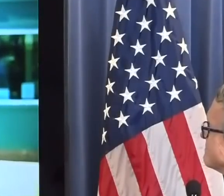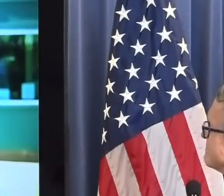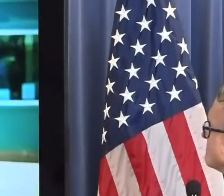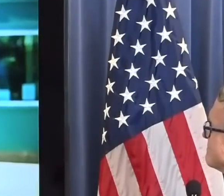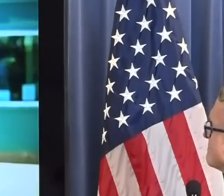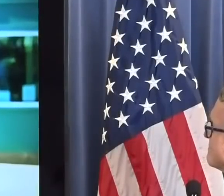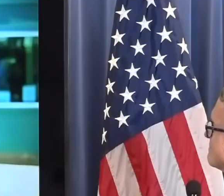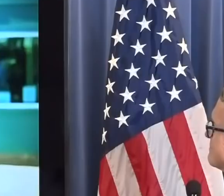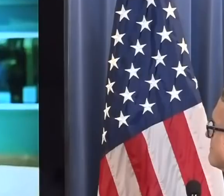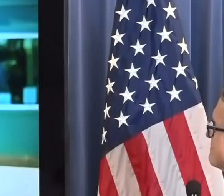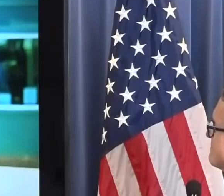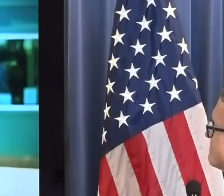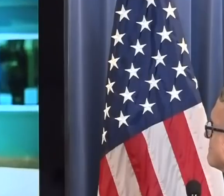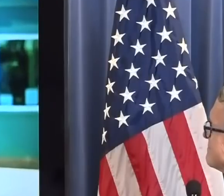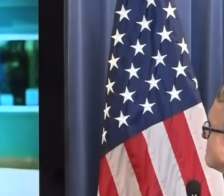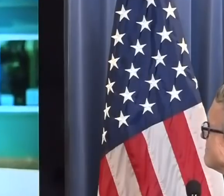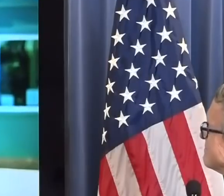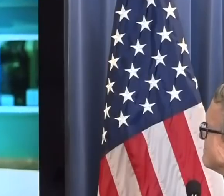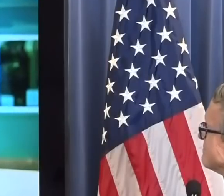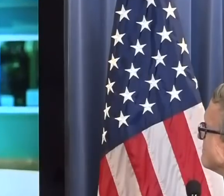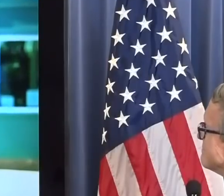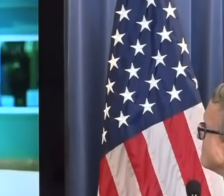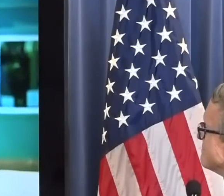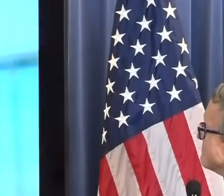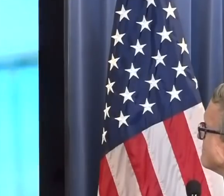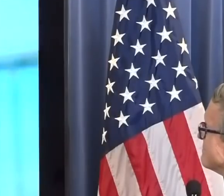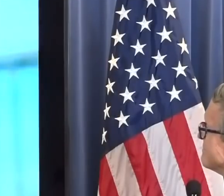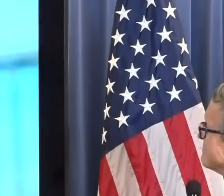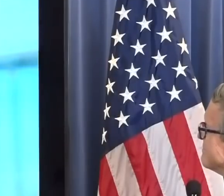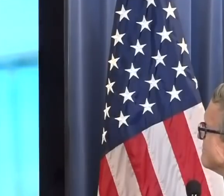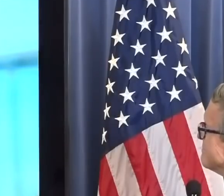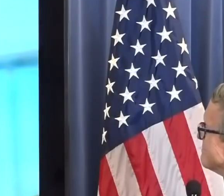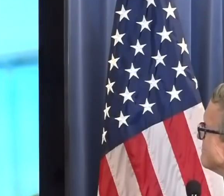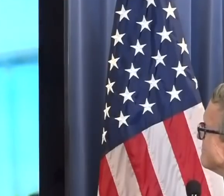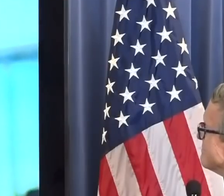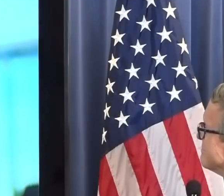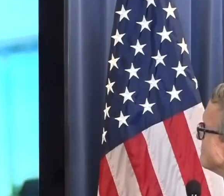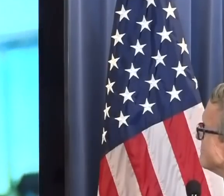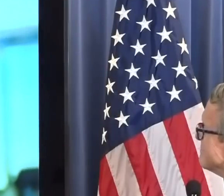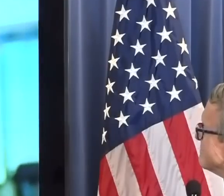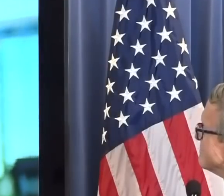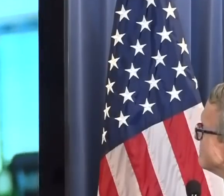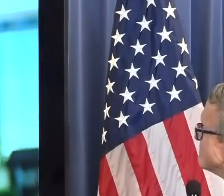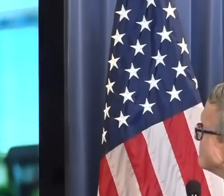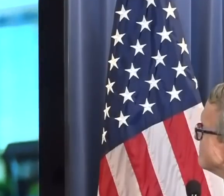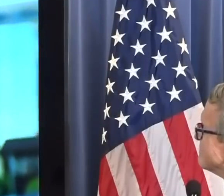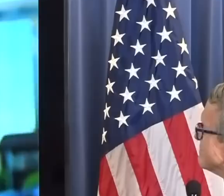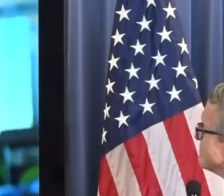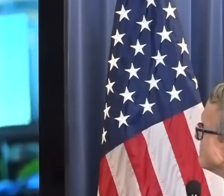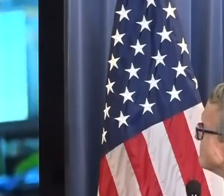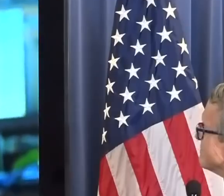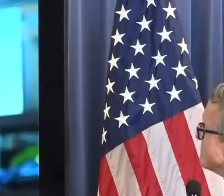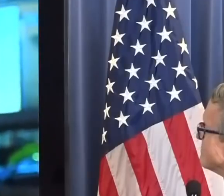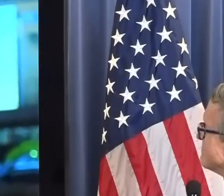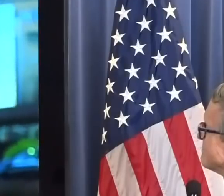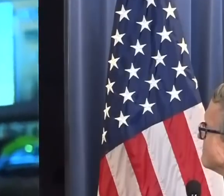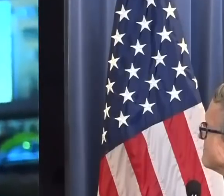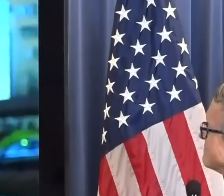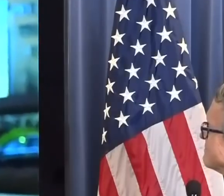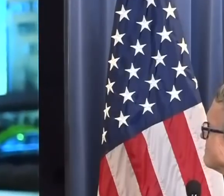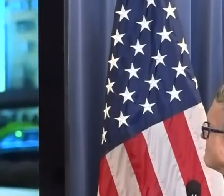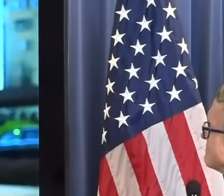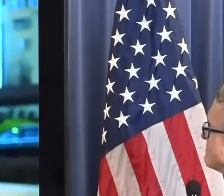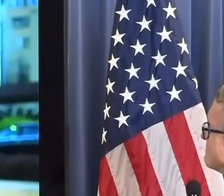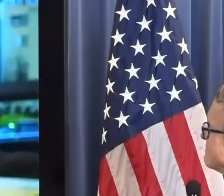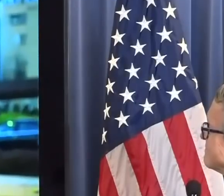People think we can ease up on social distancing. Fact is, your chance of getting sick is still linked to the distance